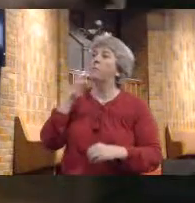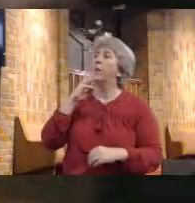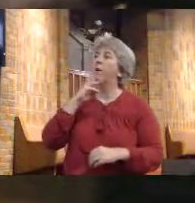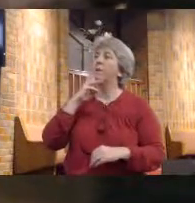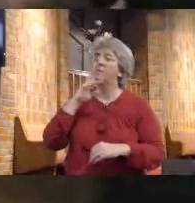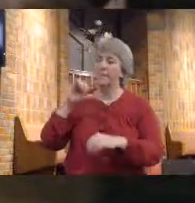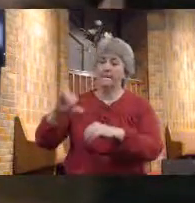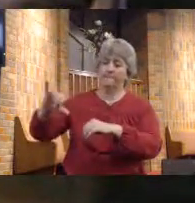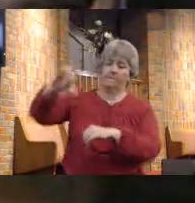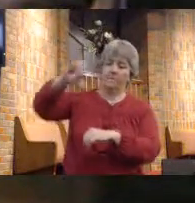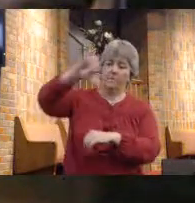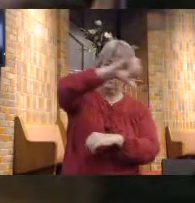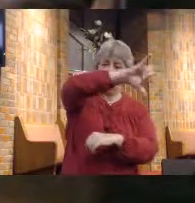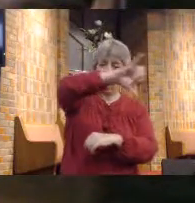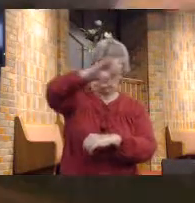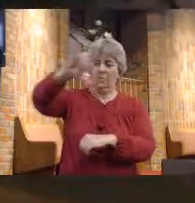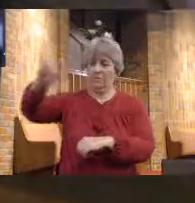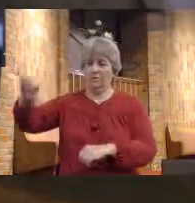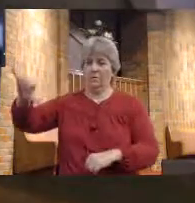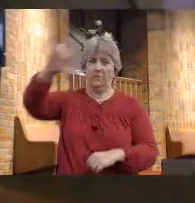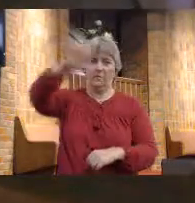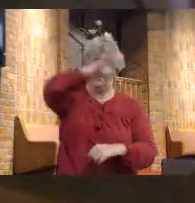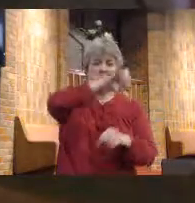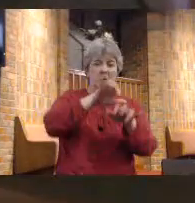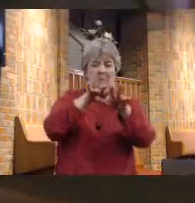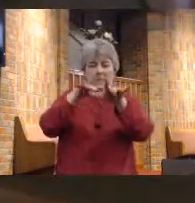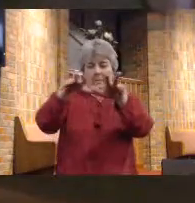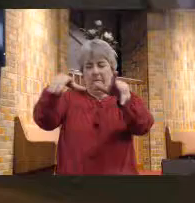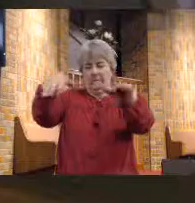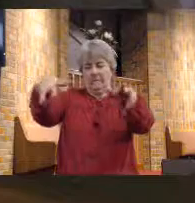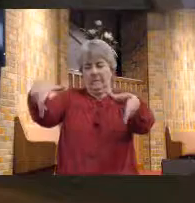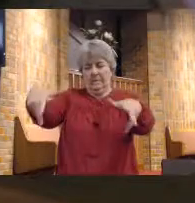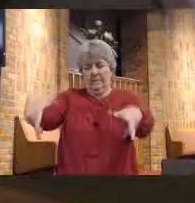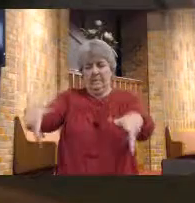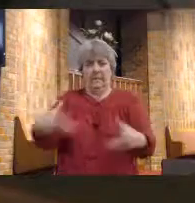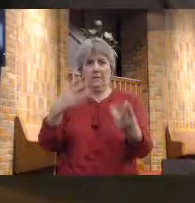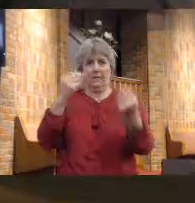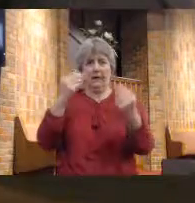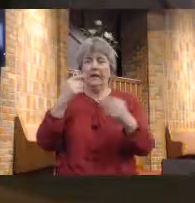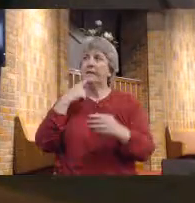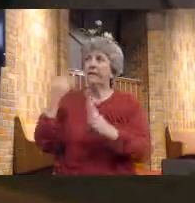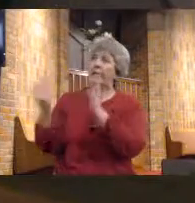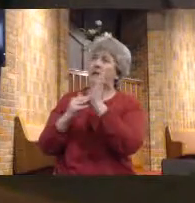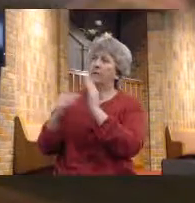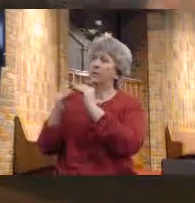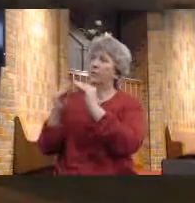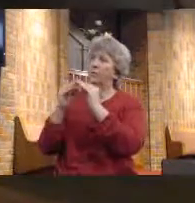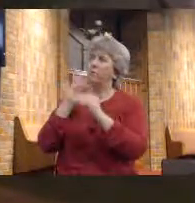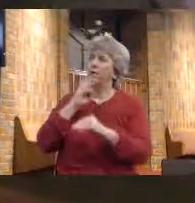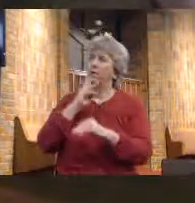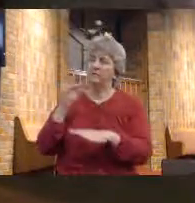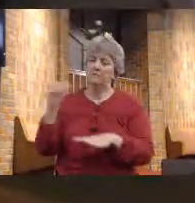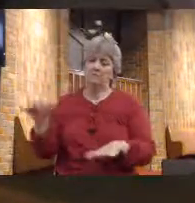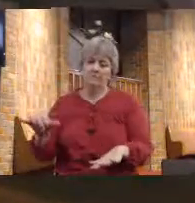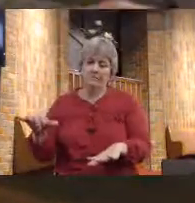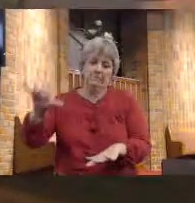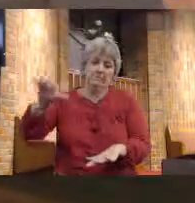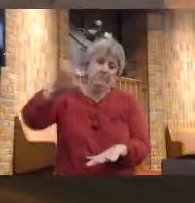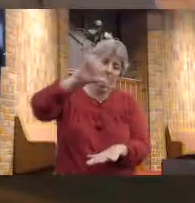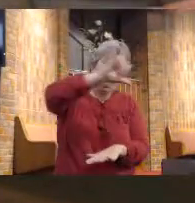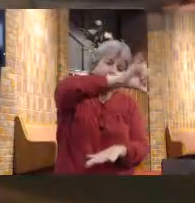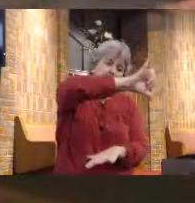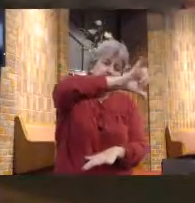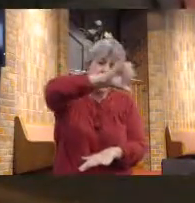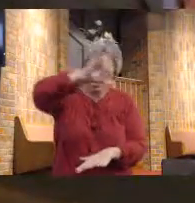altar. And they cover everything with water. He says, do it again. Cover it again. A